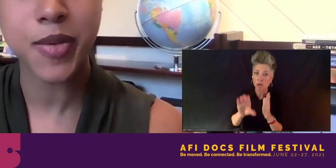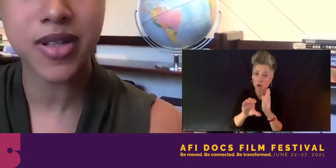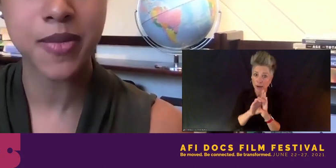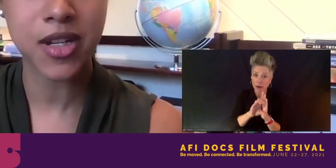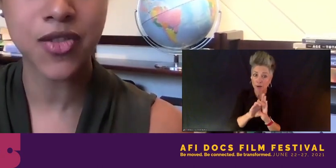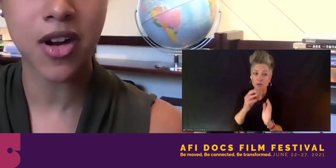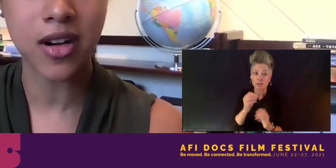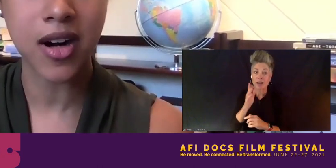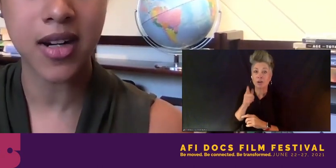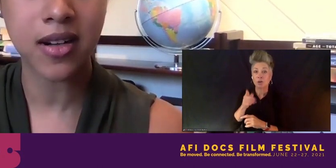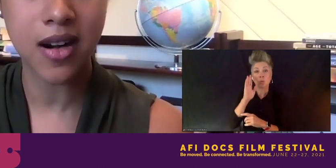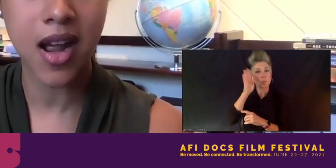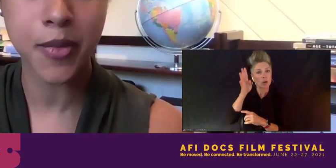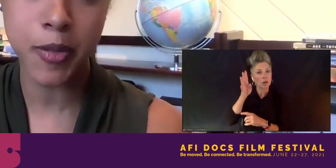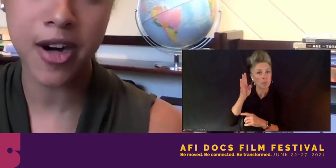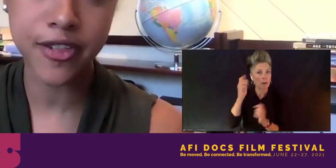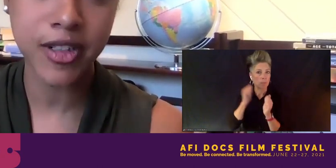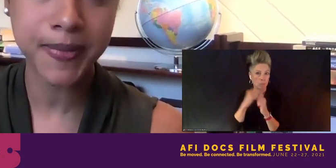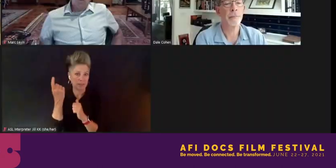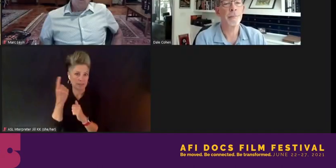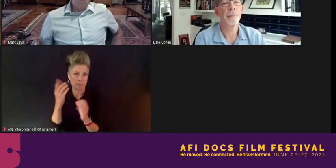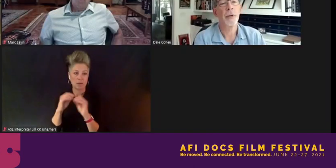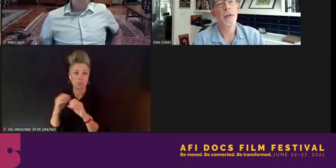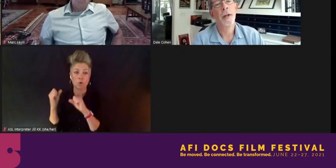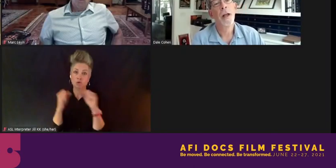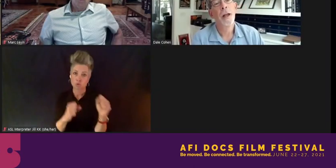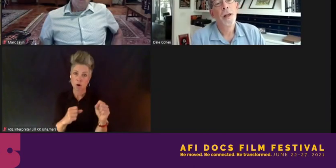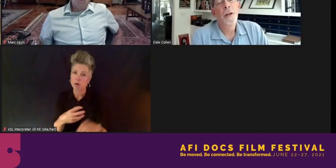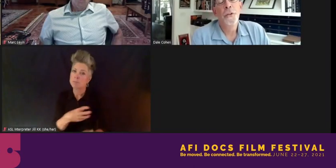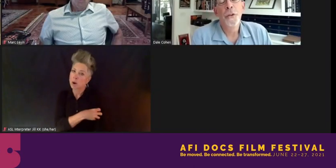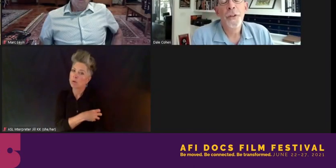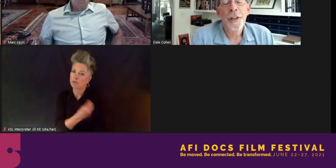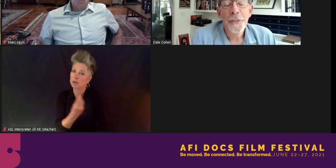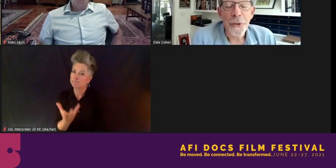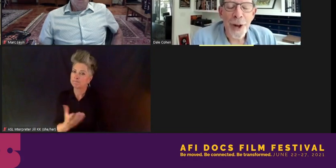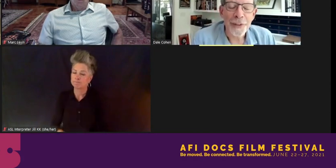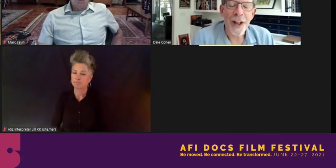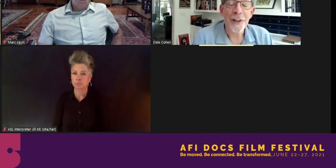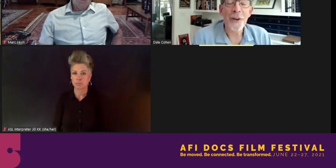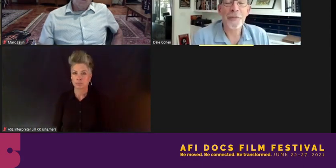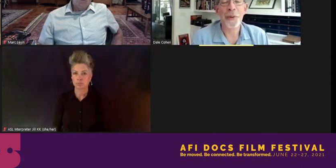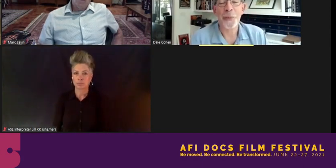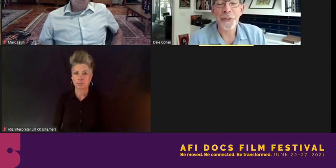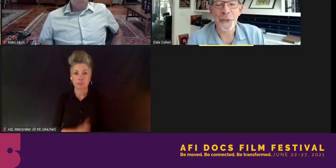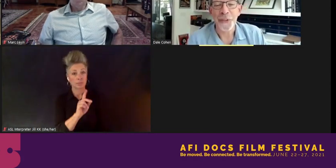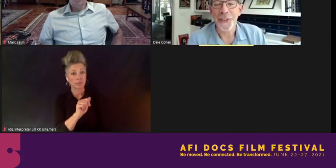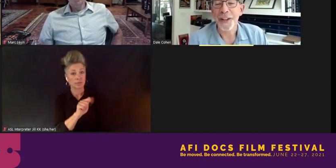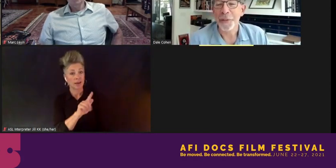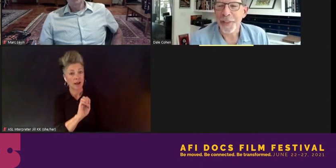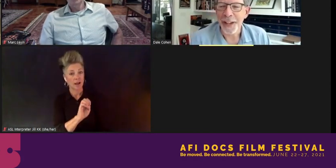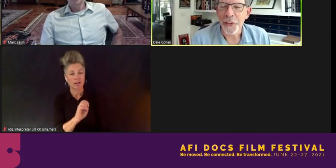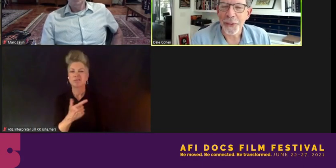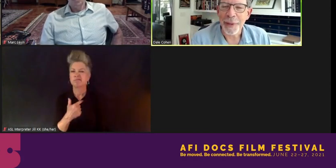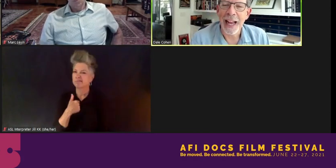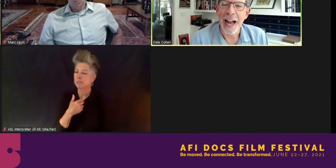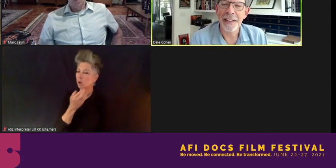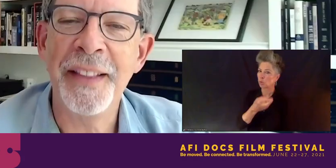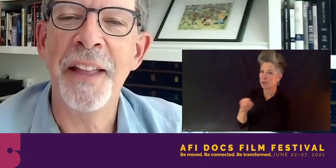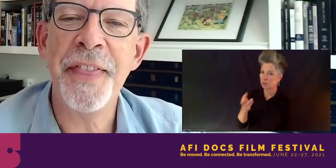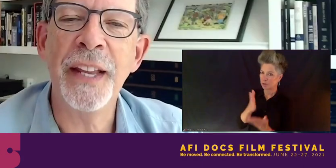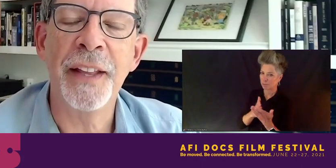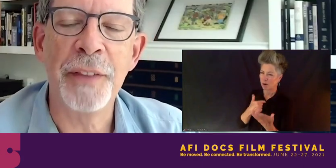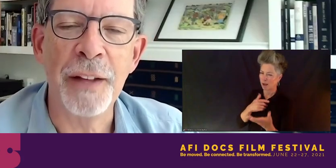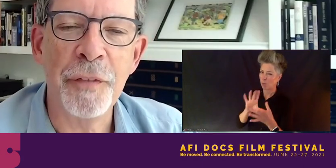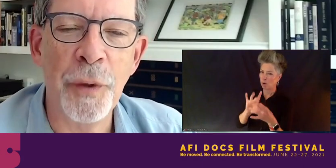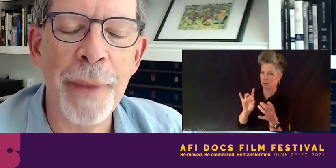and you'll come up with something stronger and, and more powerful. And Dale. So I'll, I'll go for the resource side of things. I mean, I,